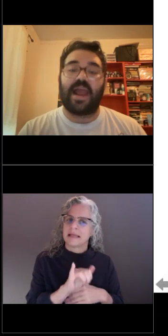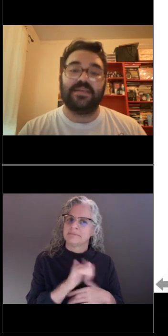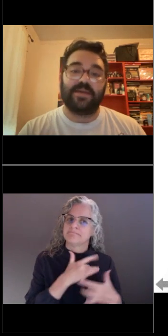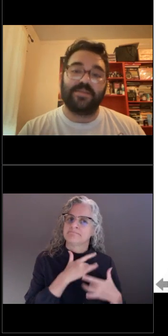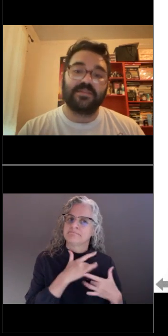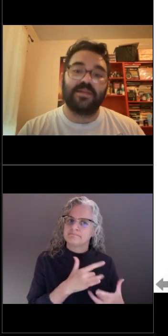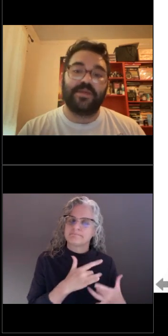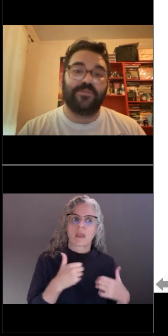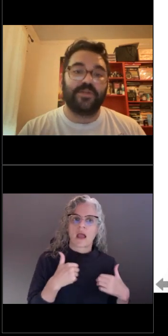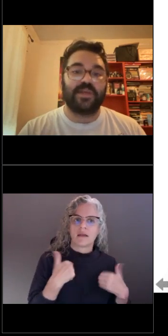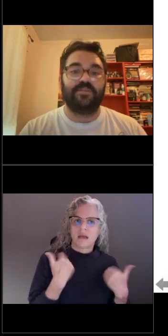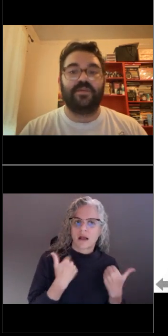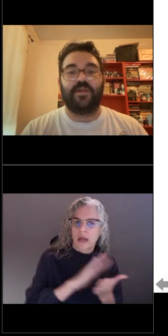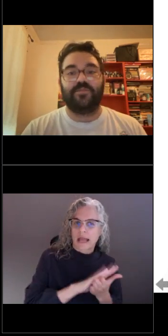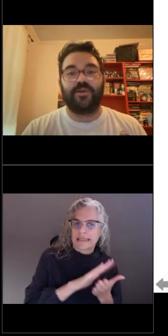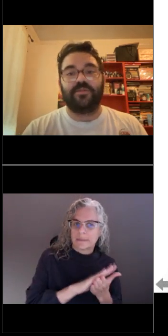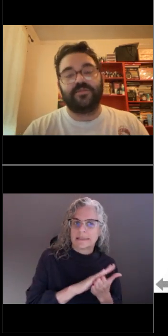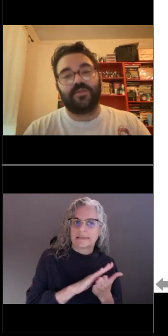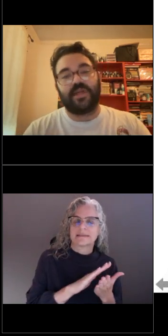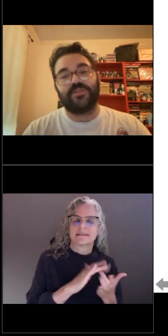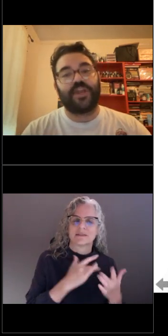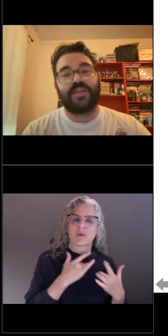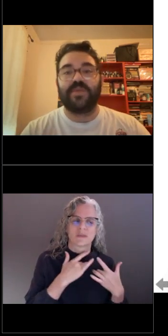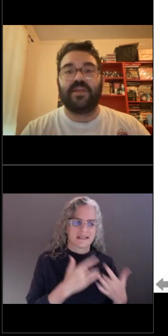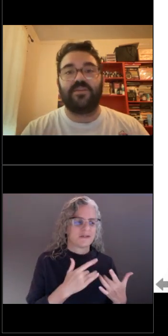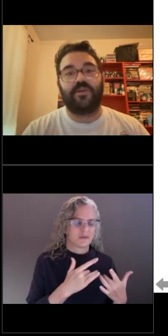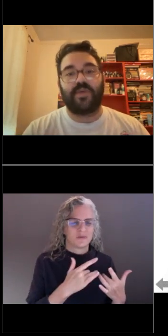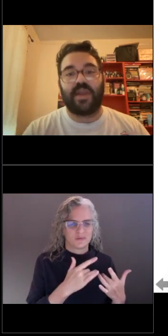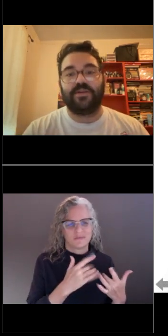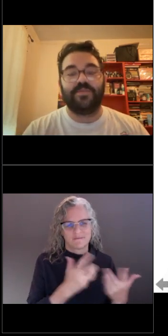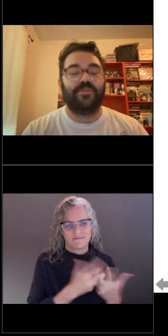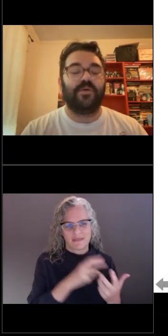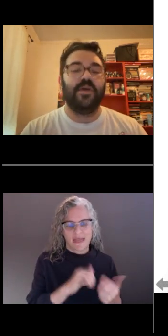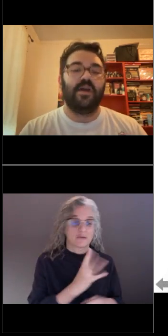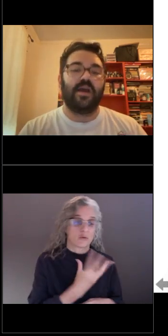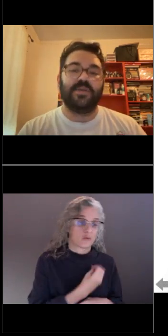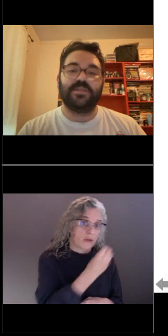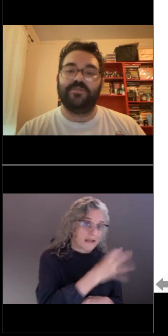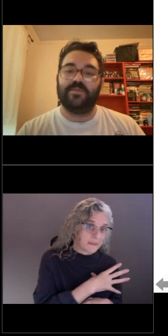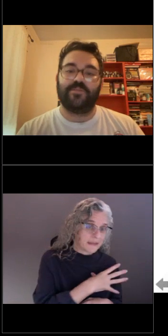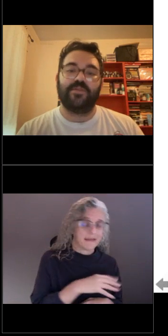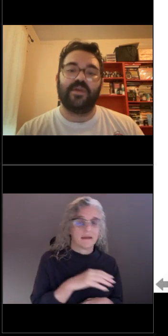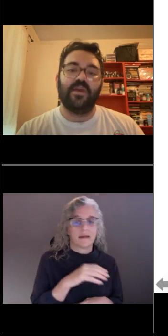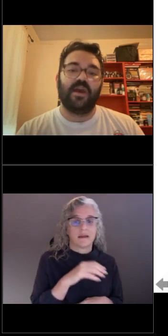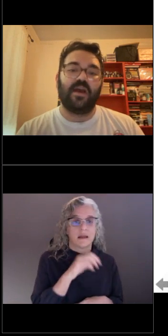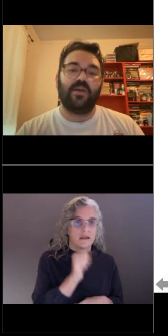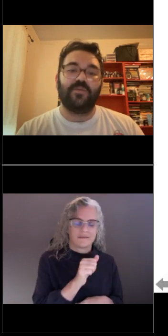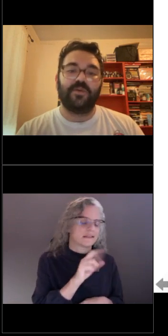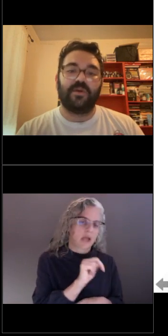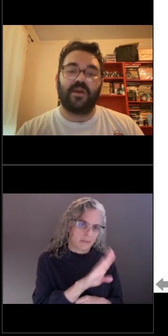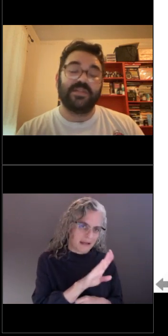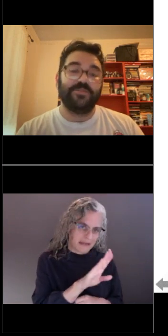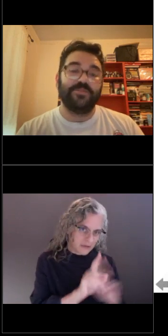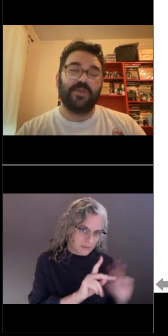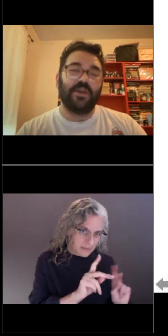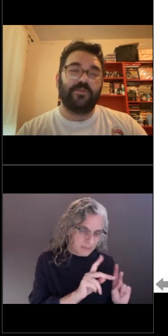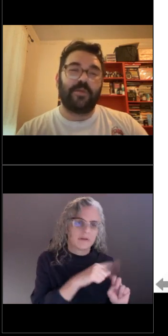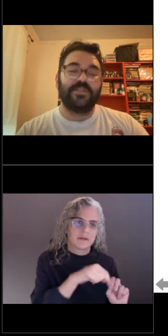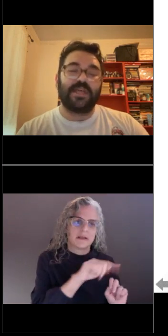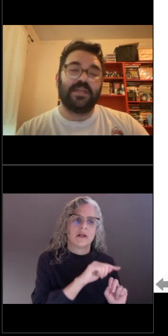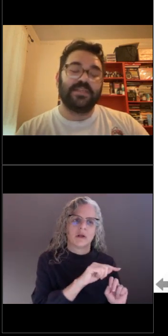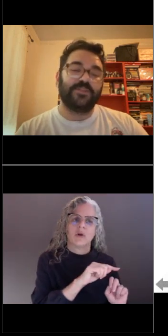younger academics, that people were assigned female at birth. So that's trans men and non-binary people assigned female at birth seem to be